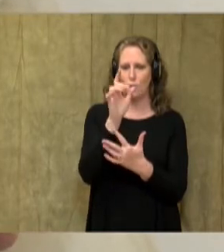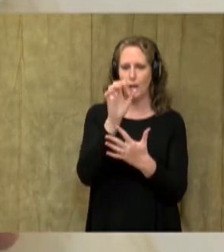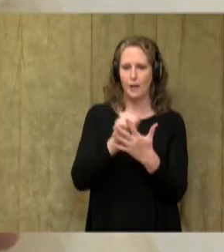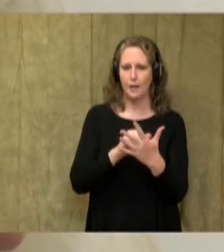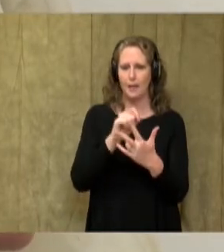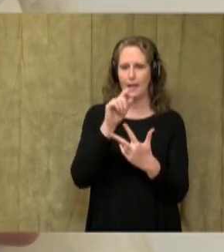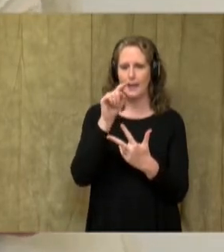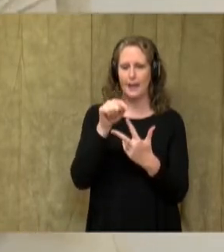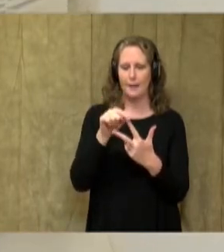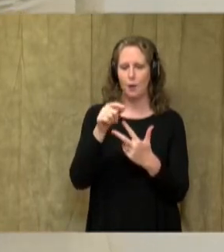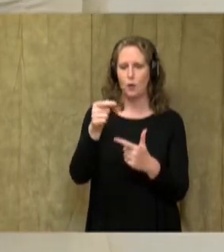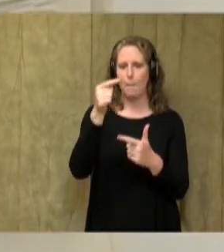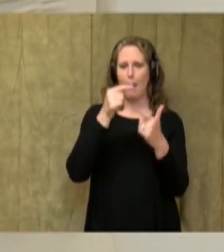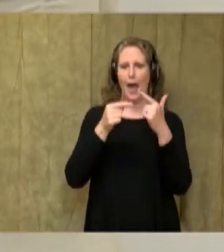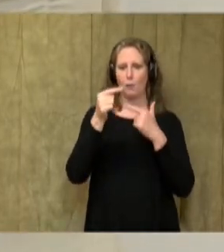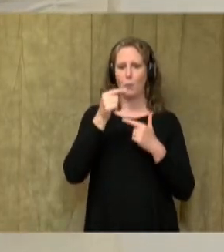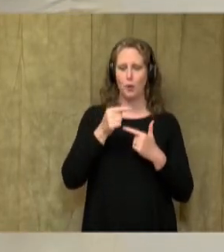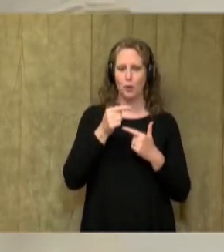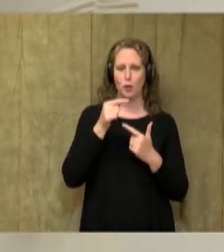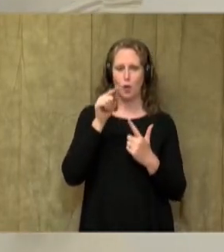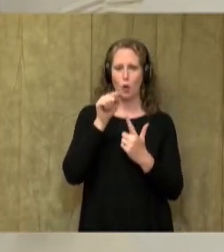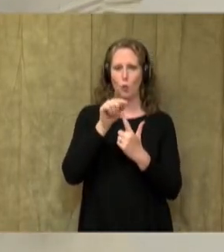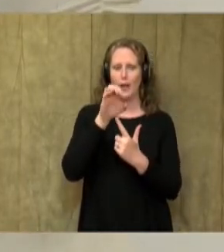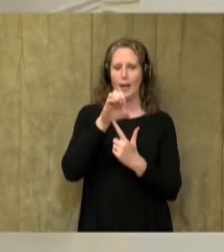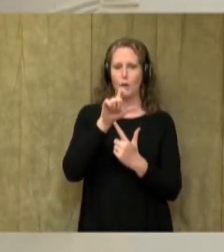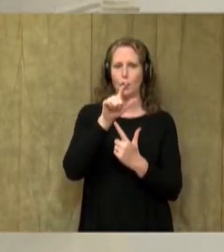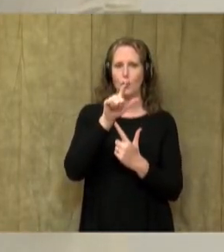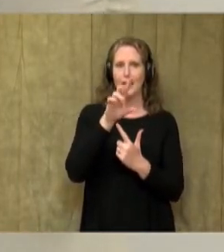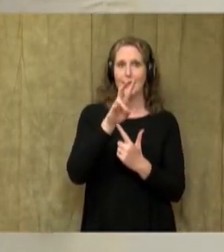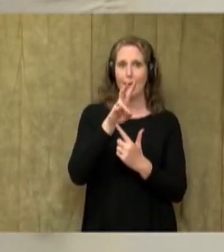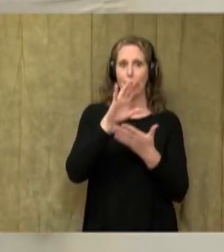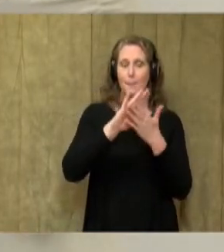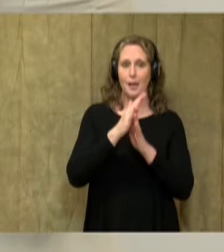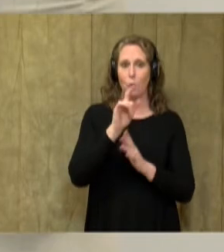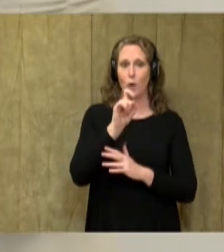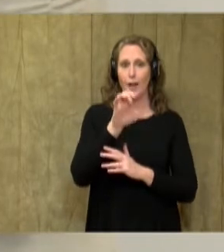be 117. Who knows what would come next?